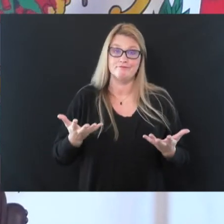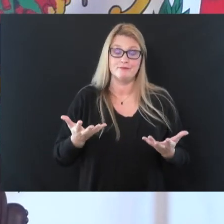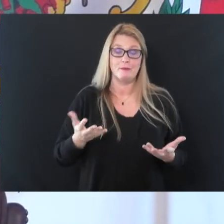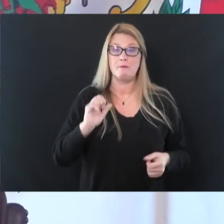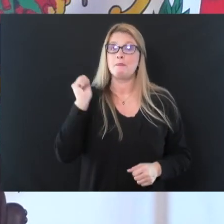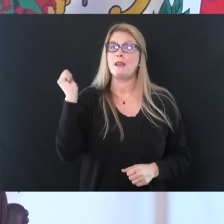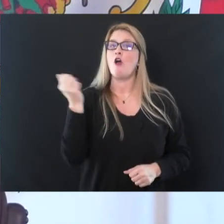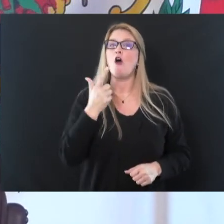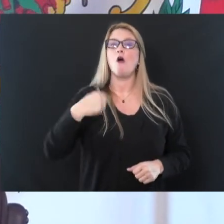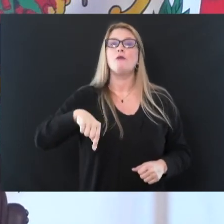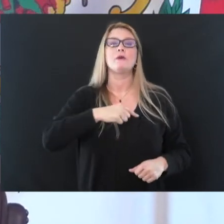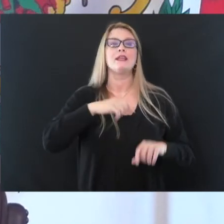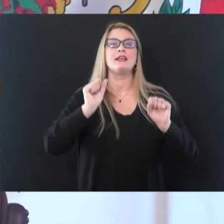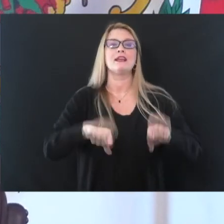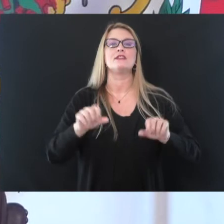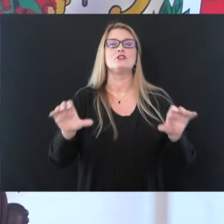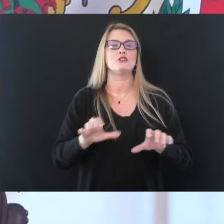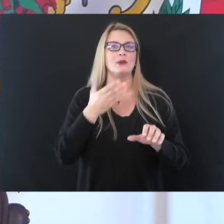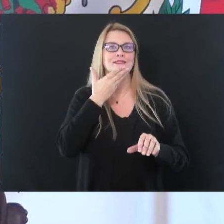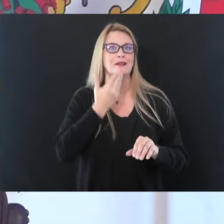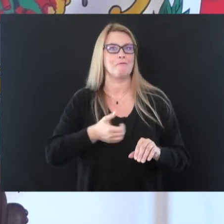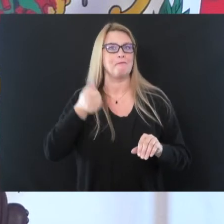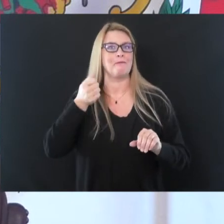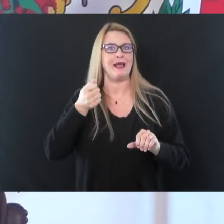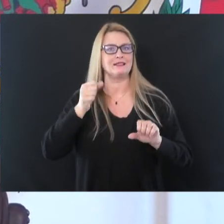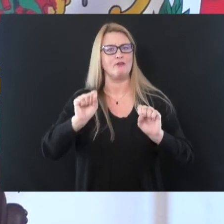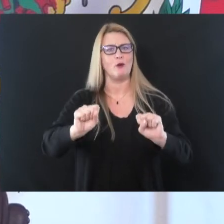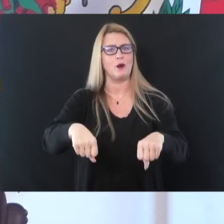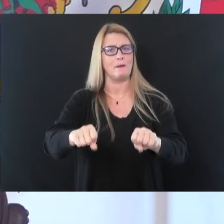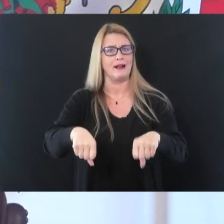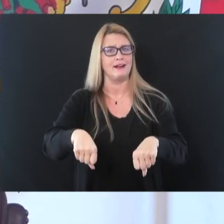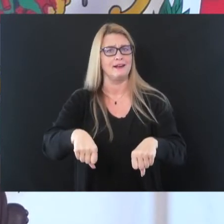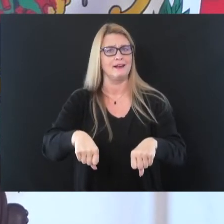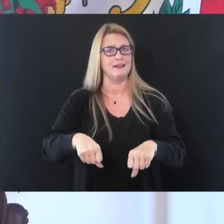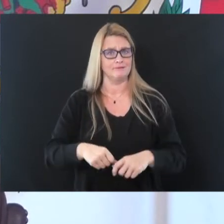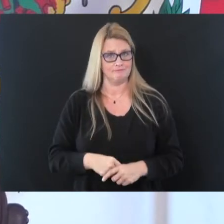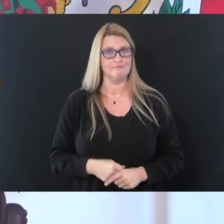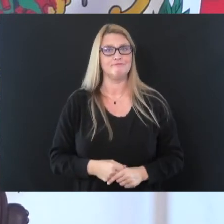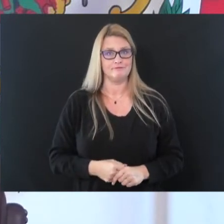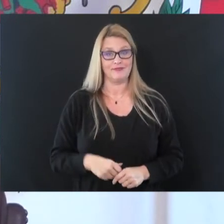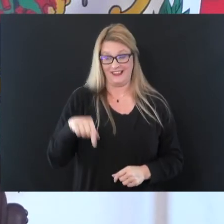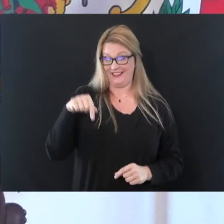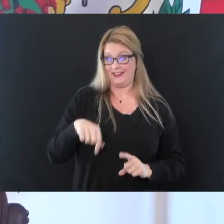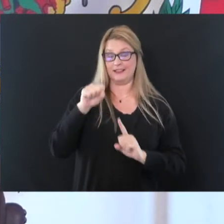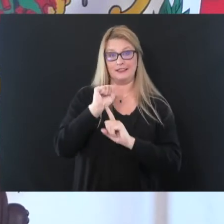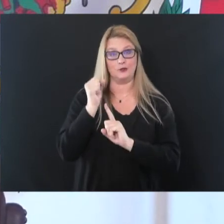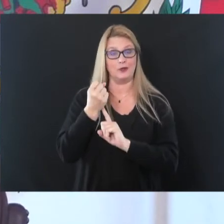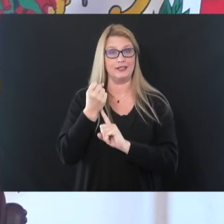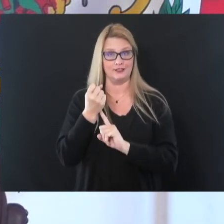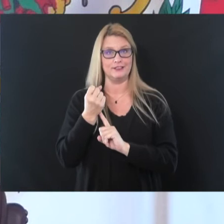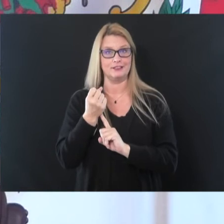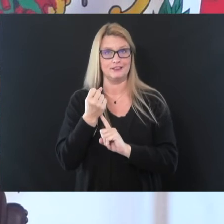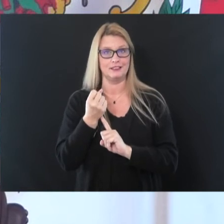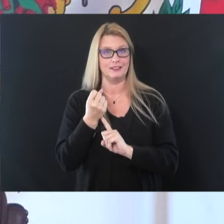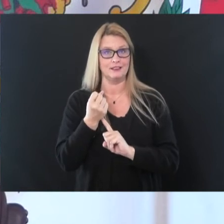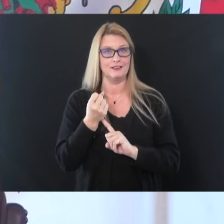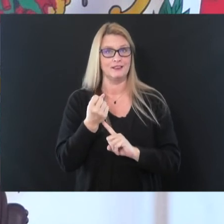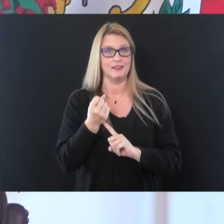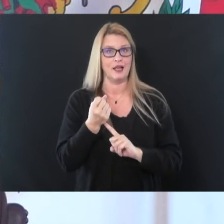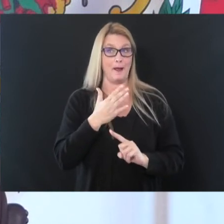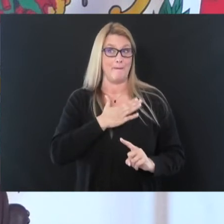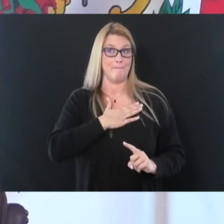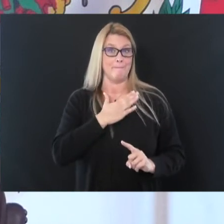All we can do is the very best that we're capable of doing. And in this situation, Brendan, here's what I would